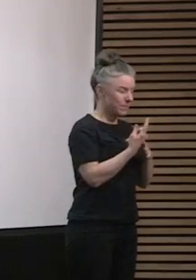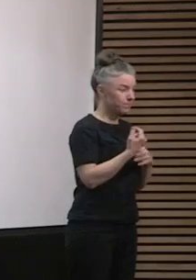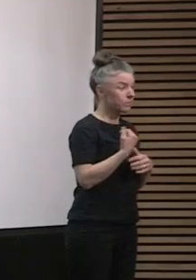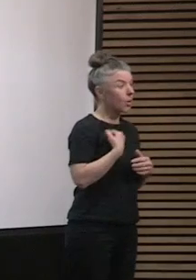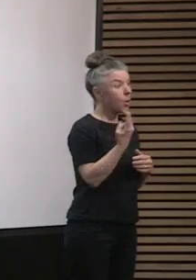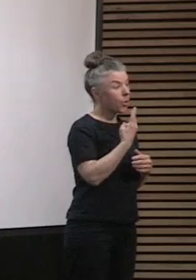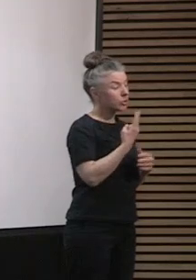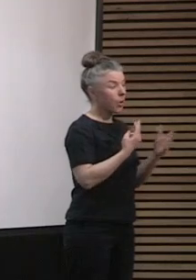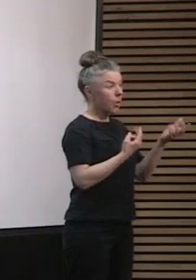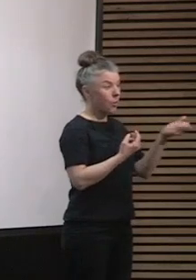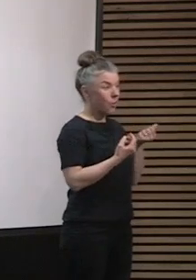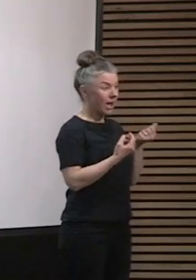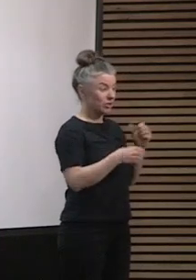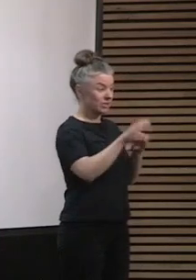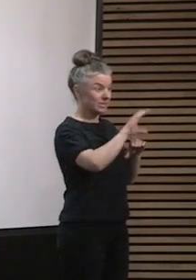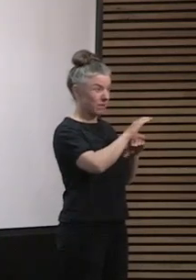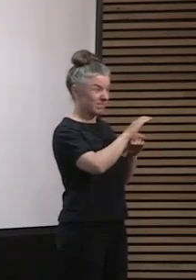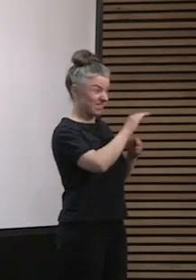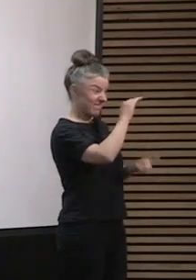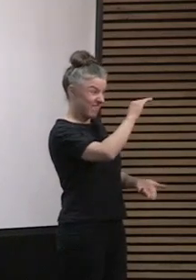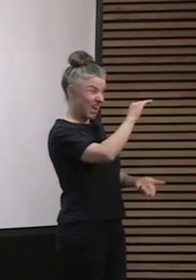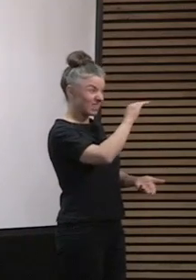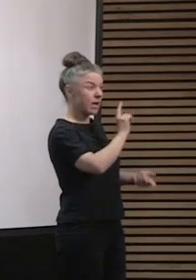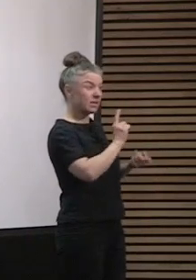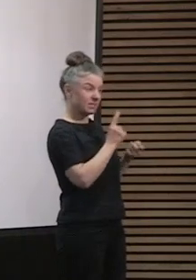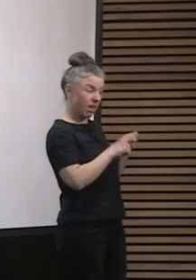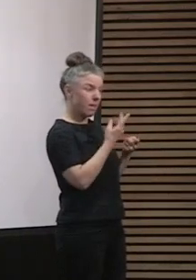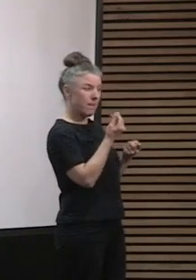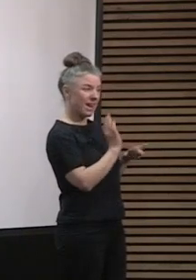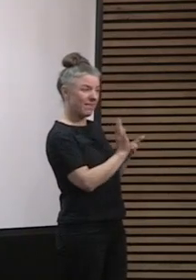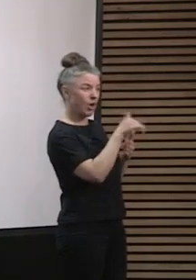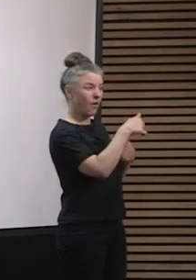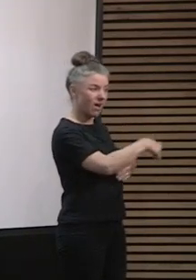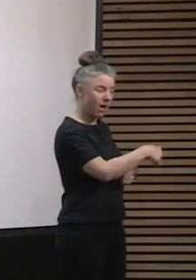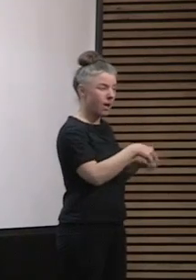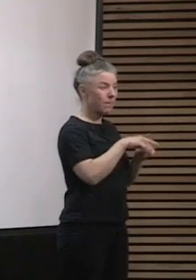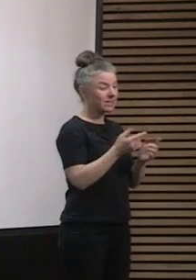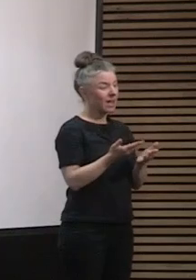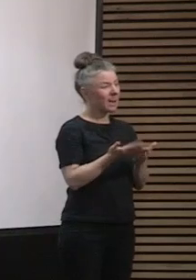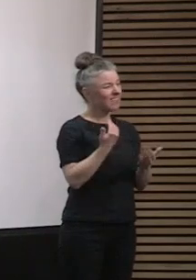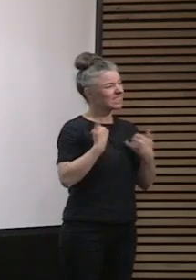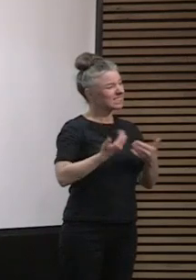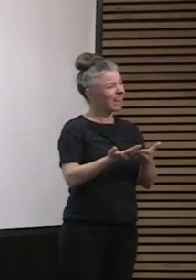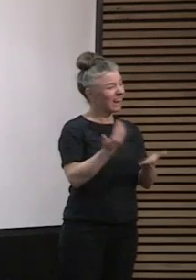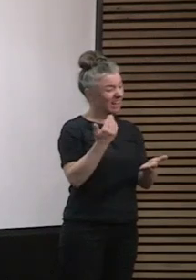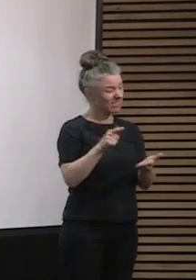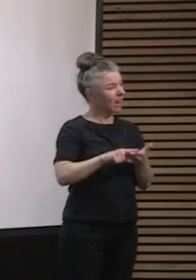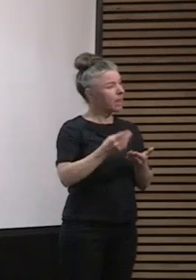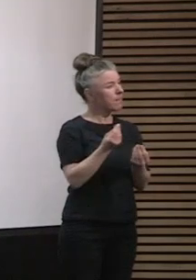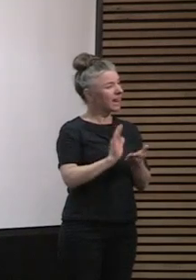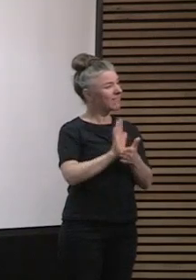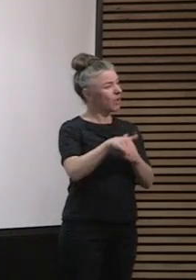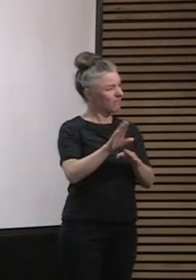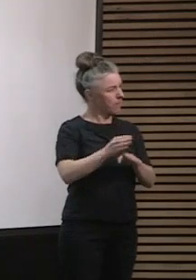in the wage subsidy scheme and leave support scheme allocations that will be able to help meet the costs of this scheme. We will announce